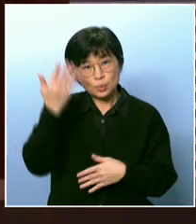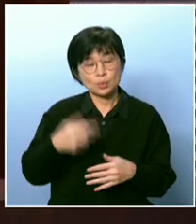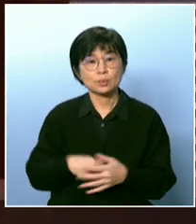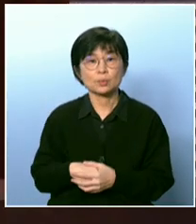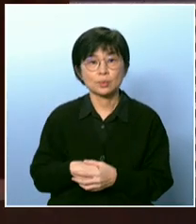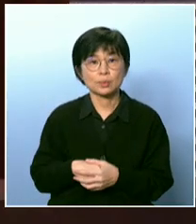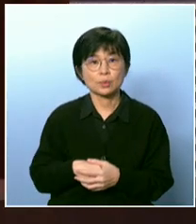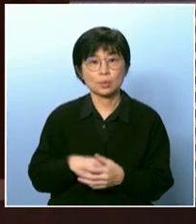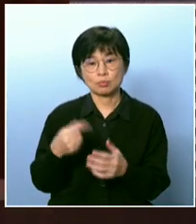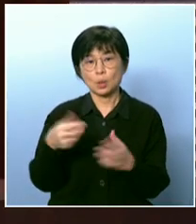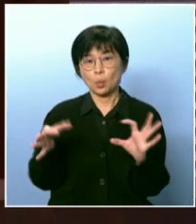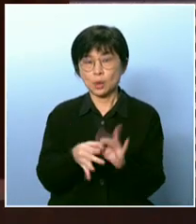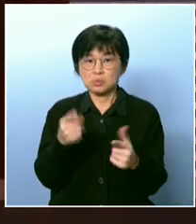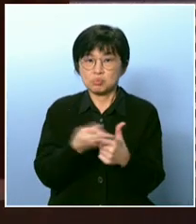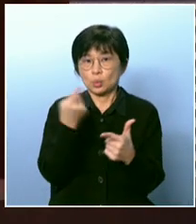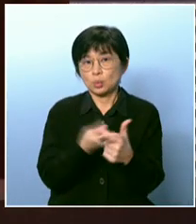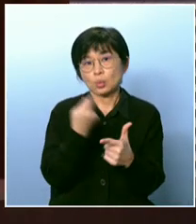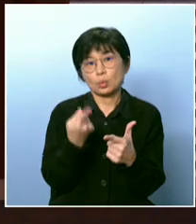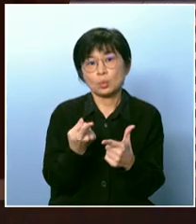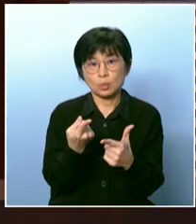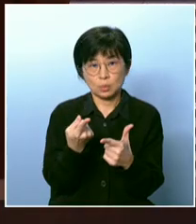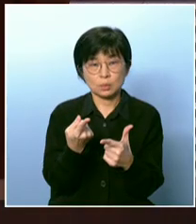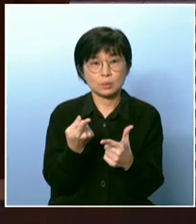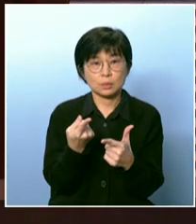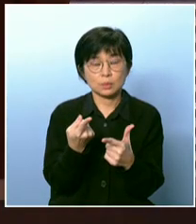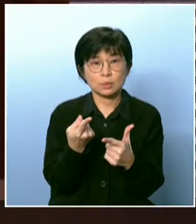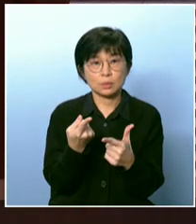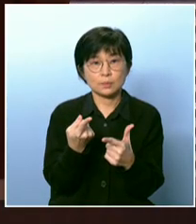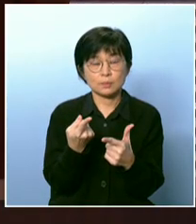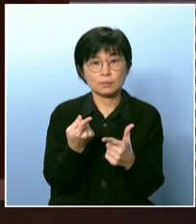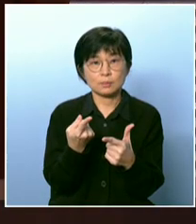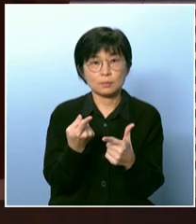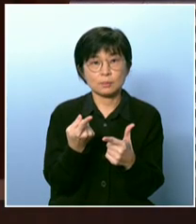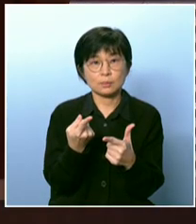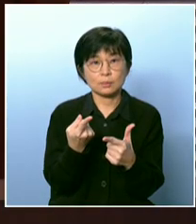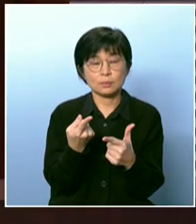5 activities, they have to attend at least 4 of them.